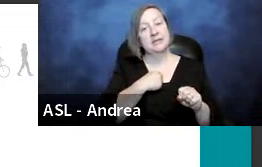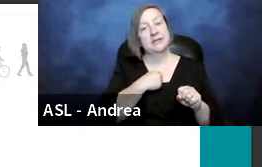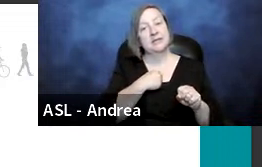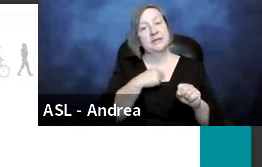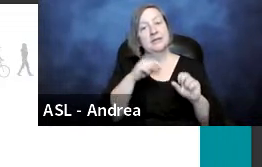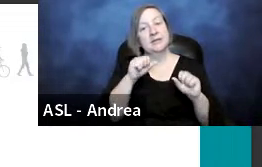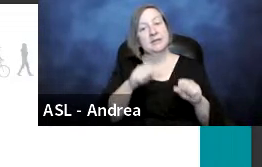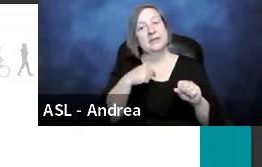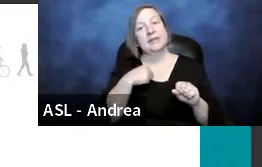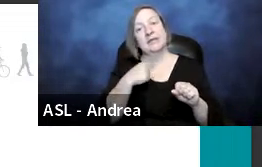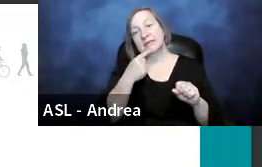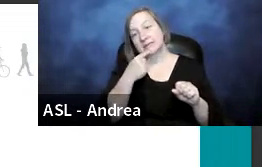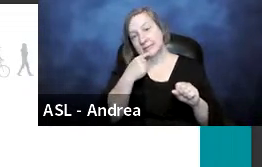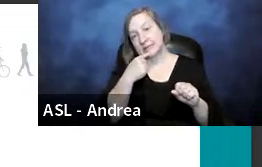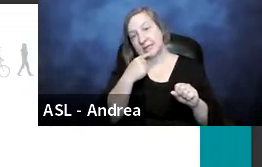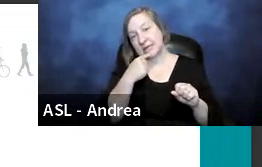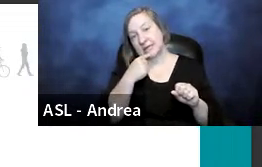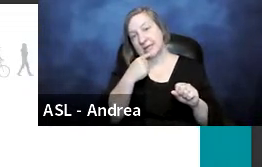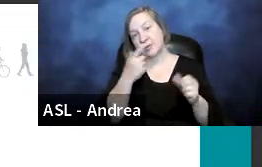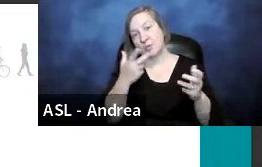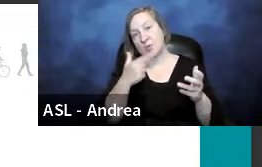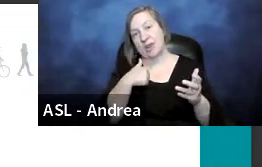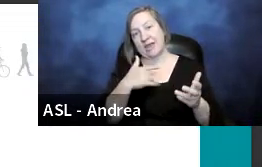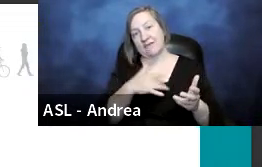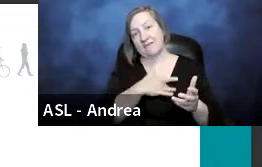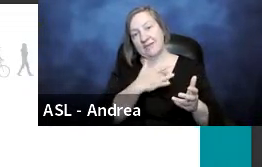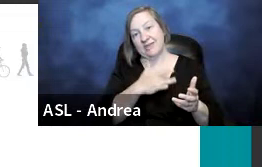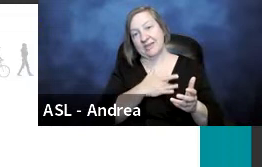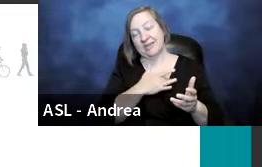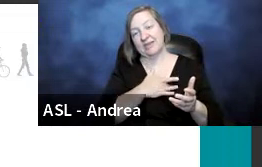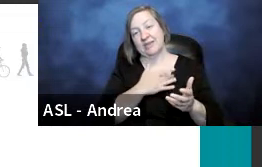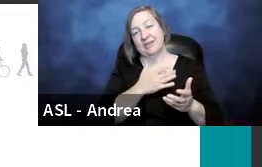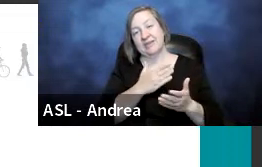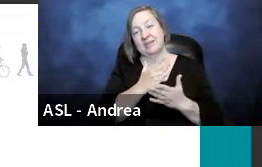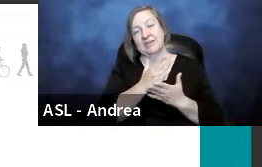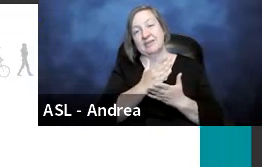Can I say what I feel some of the